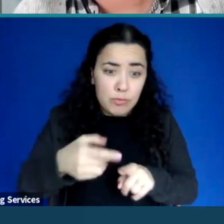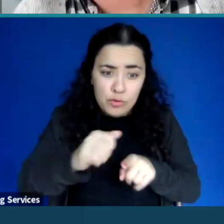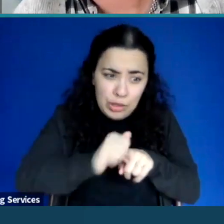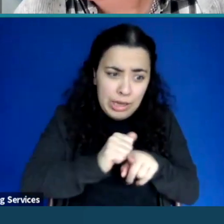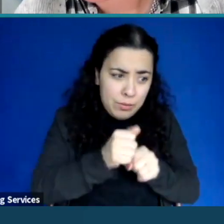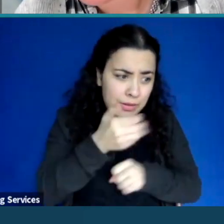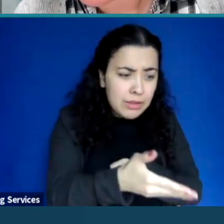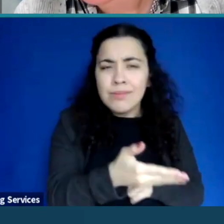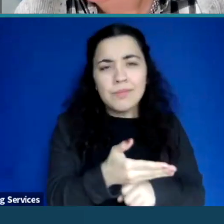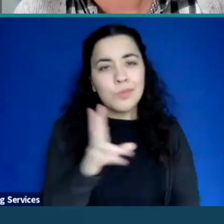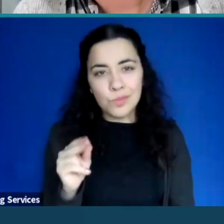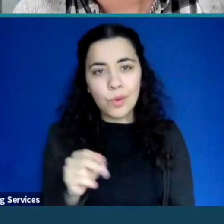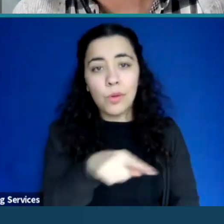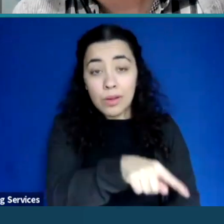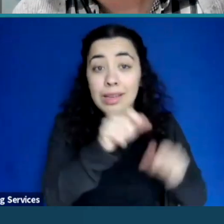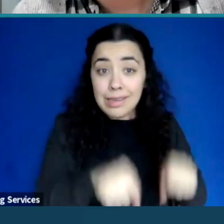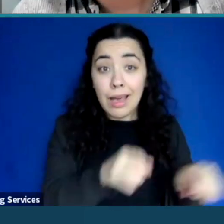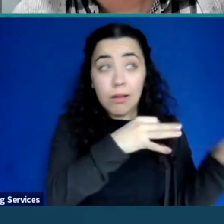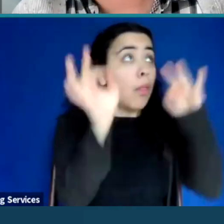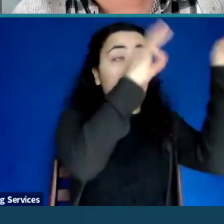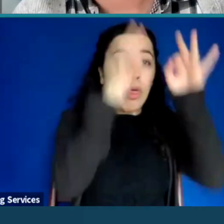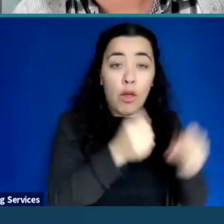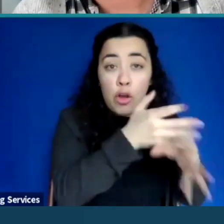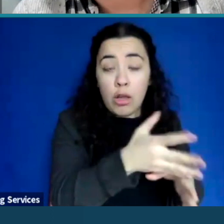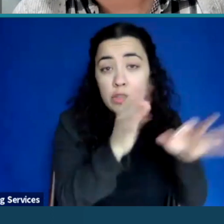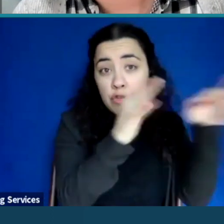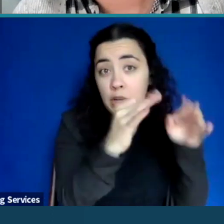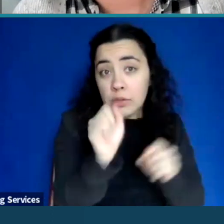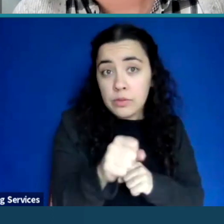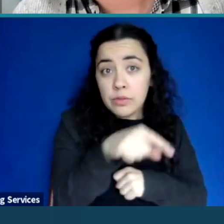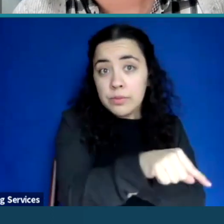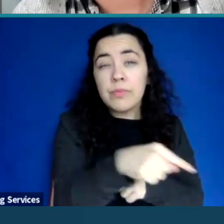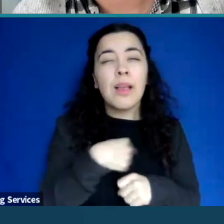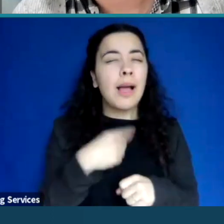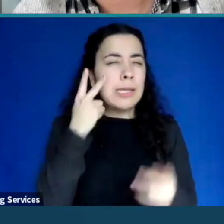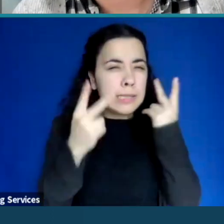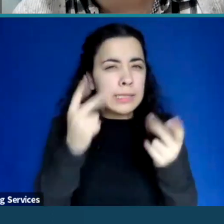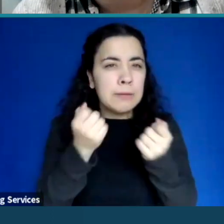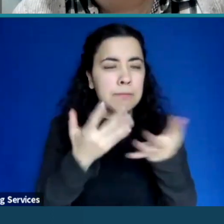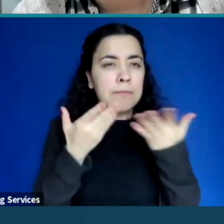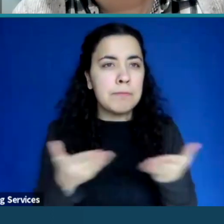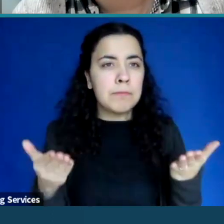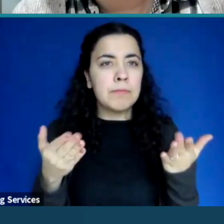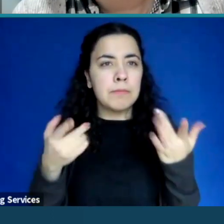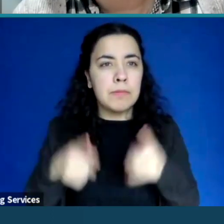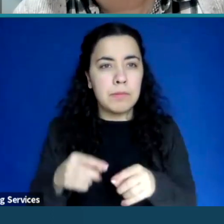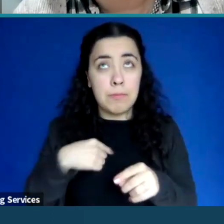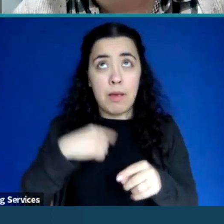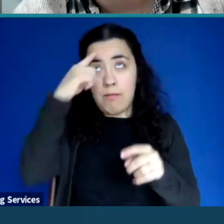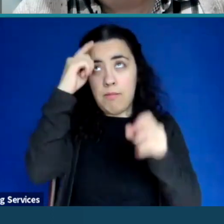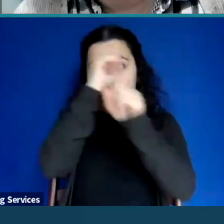be distracting. And I see a lot of things in my head